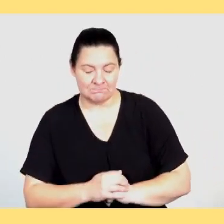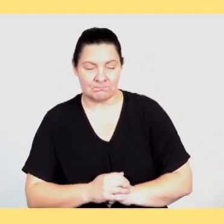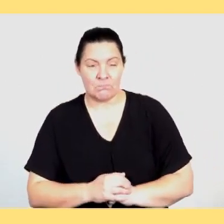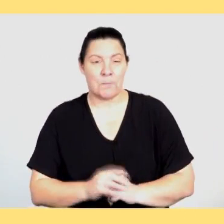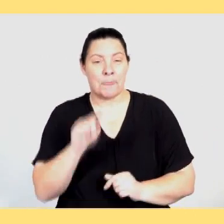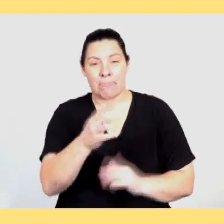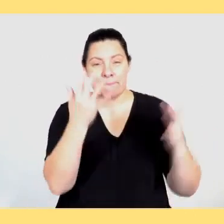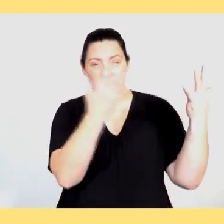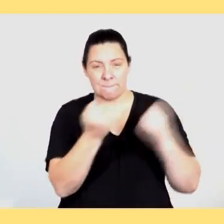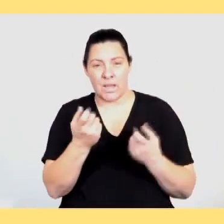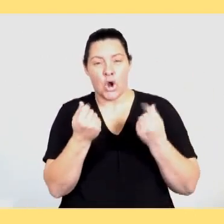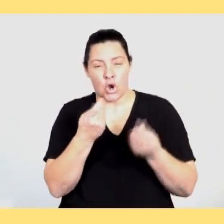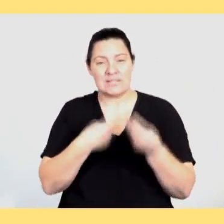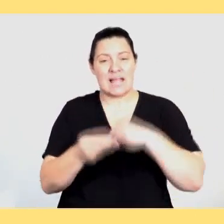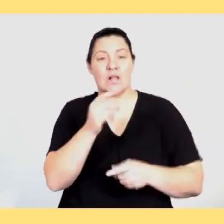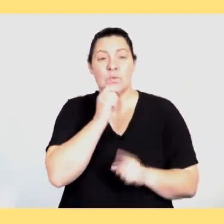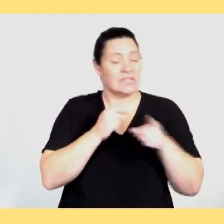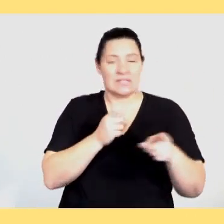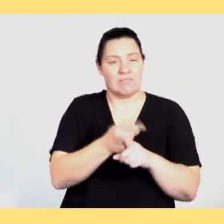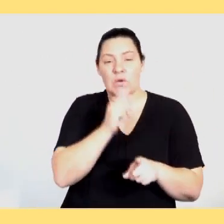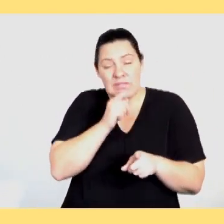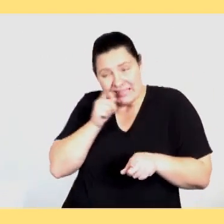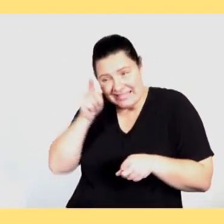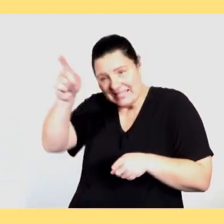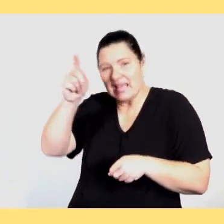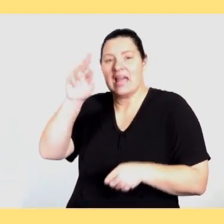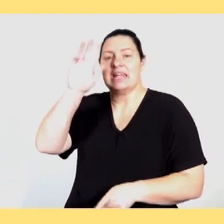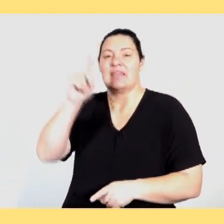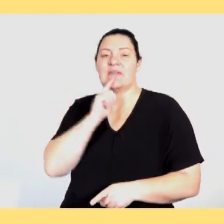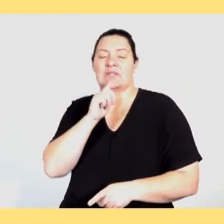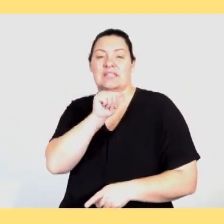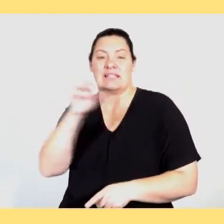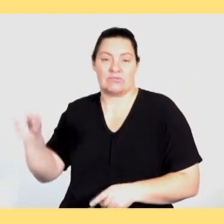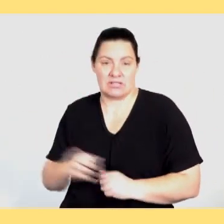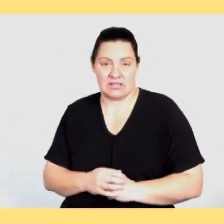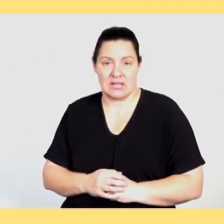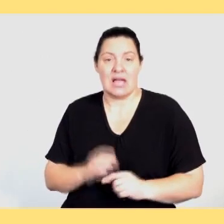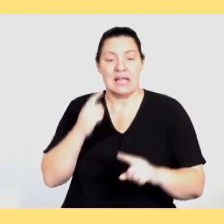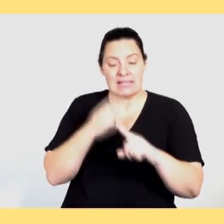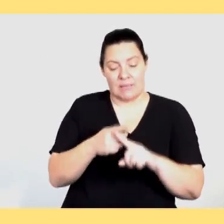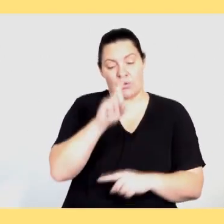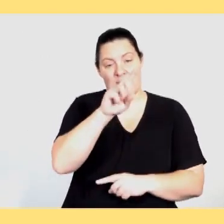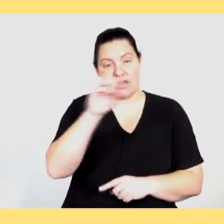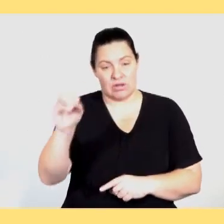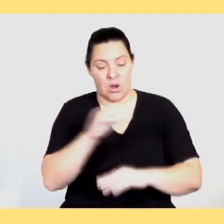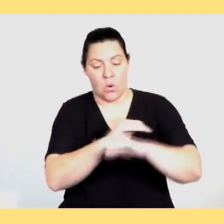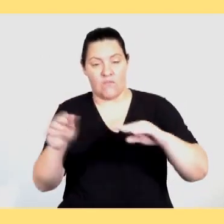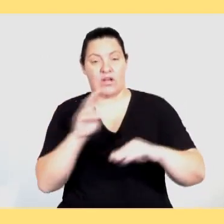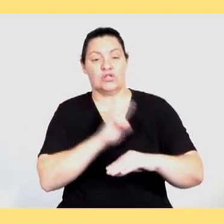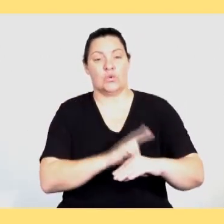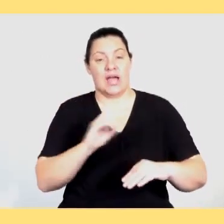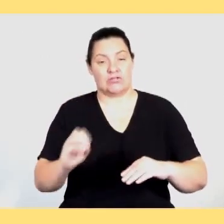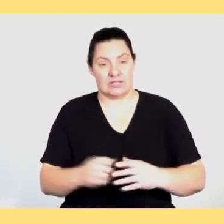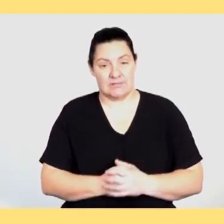7,680. But when you calculate your cost of sales, you still use your 9,600. You multiply by